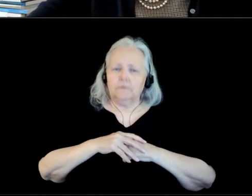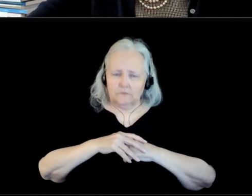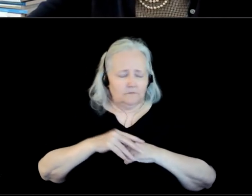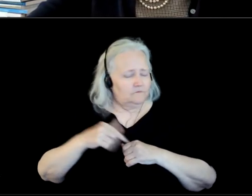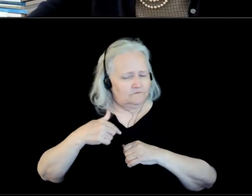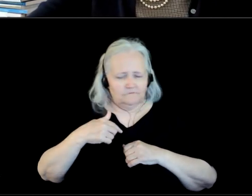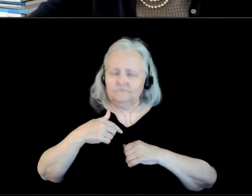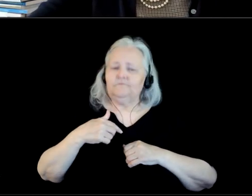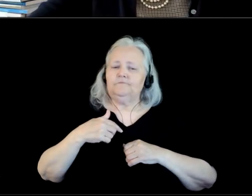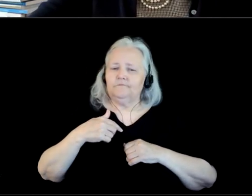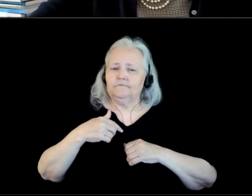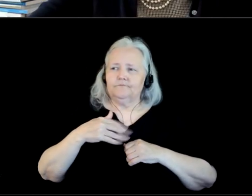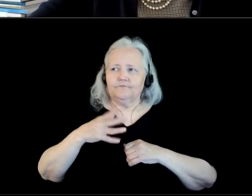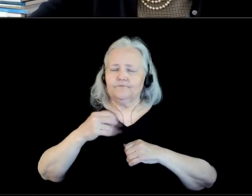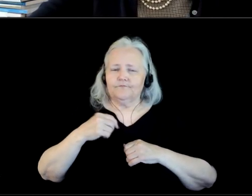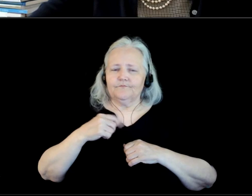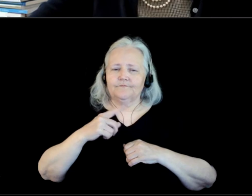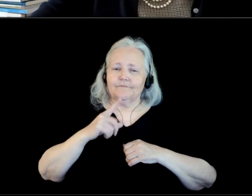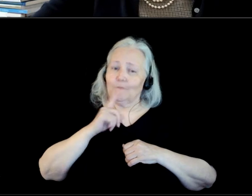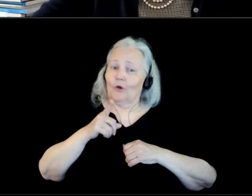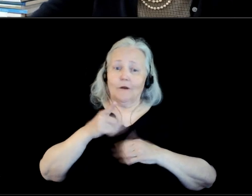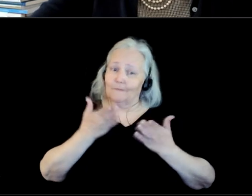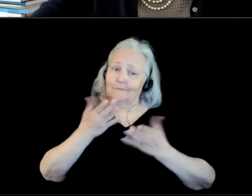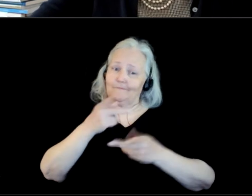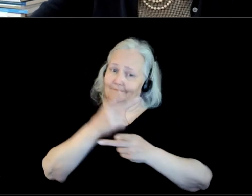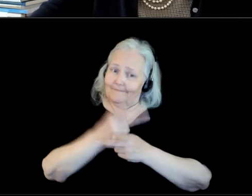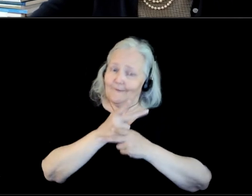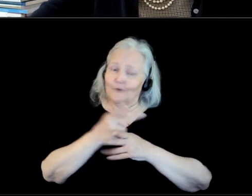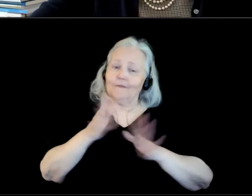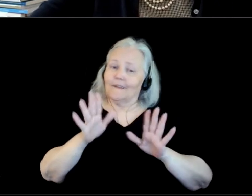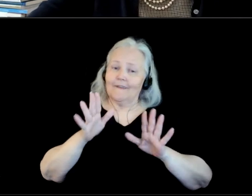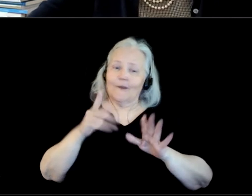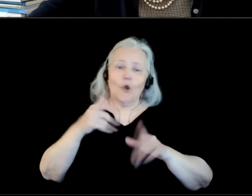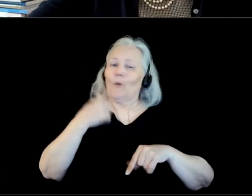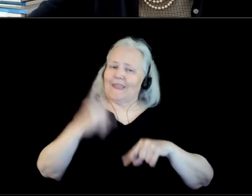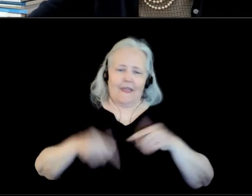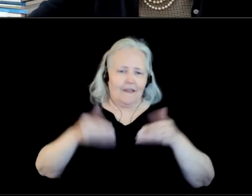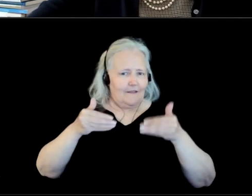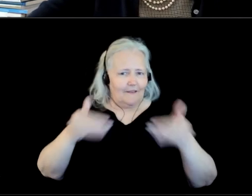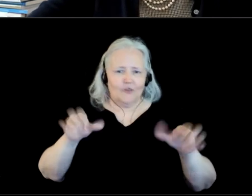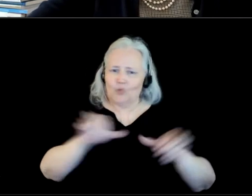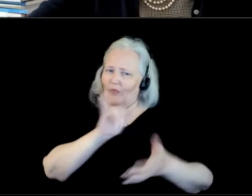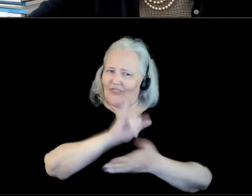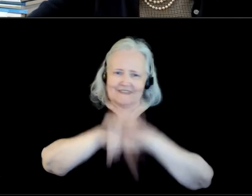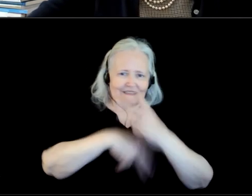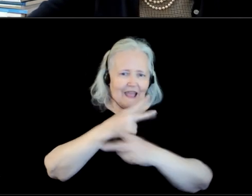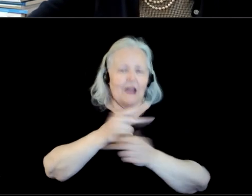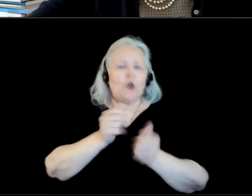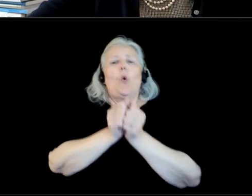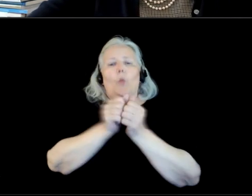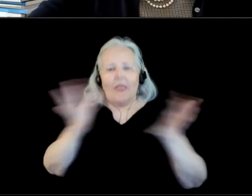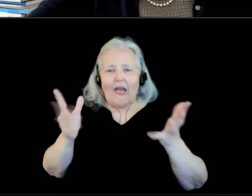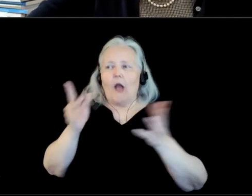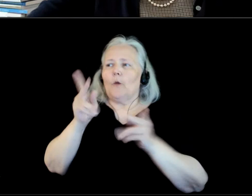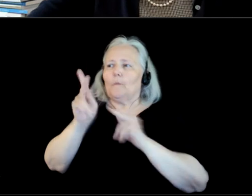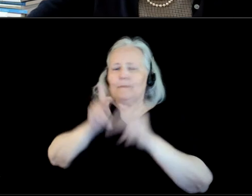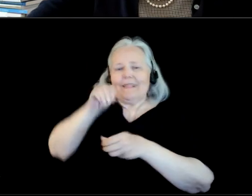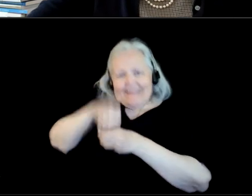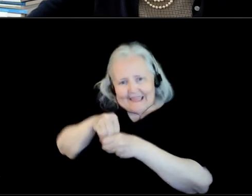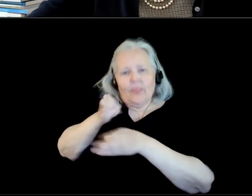I will I'm sure look you up, because we cannot do work like this without people in our profession and discipline.